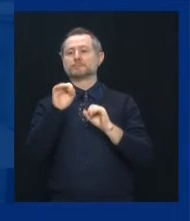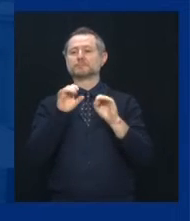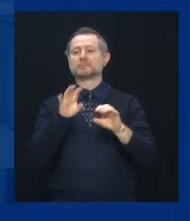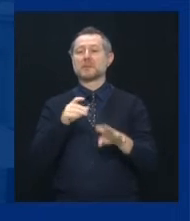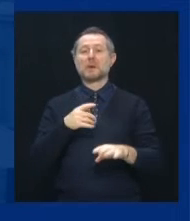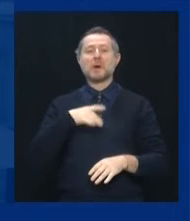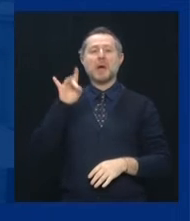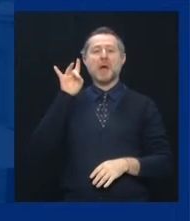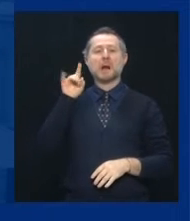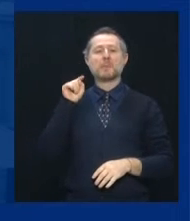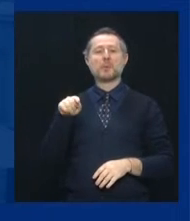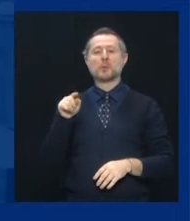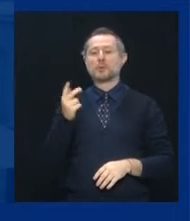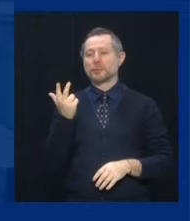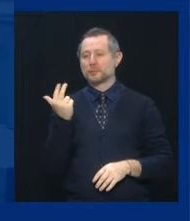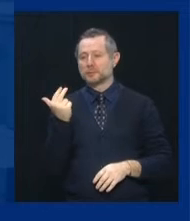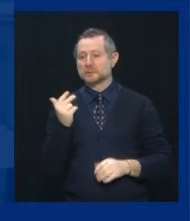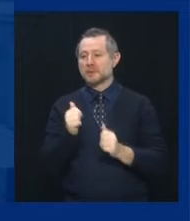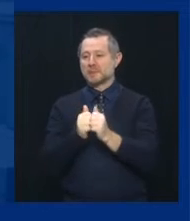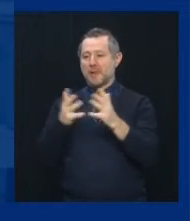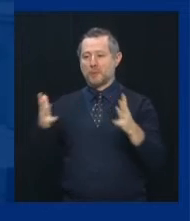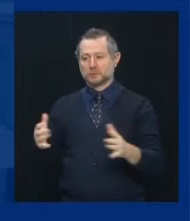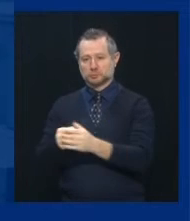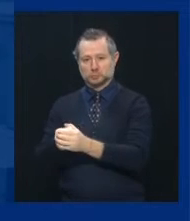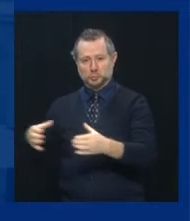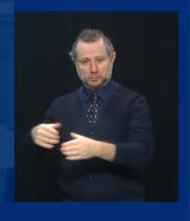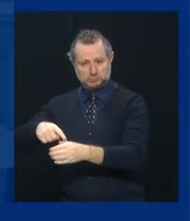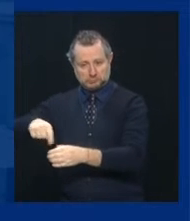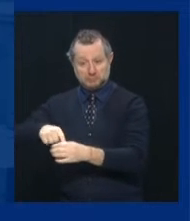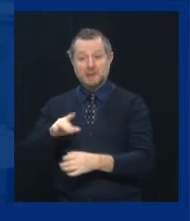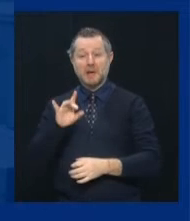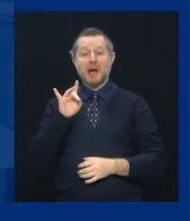8.13 without the microclusters, 8.41.